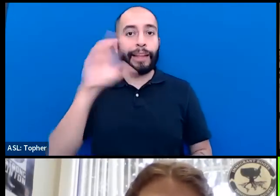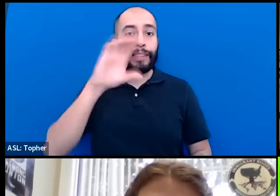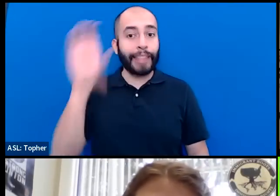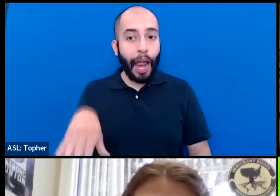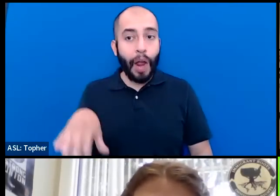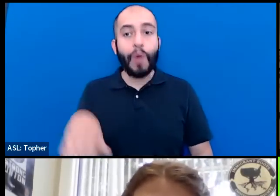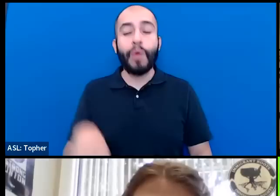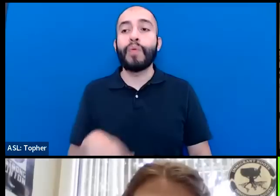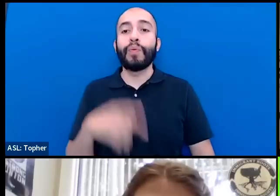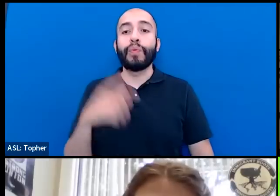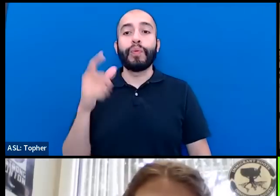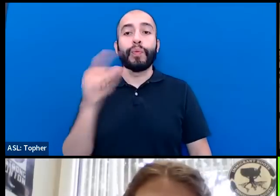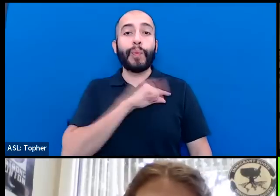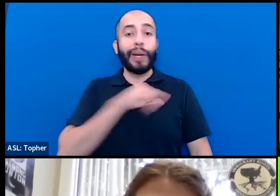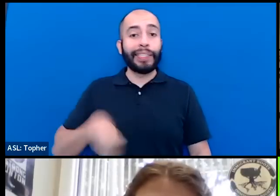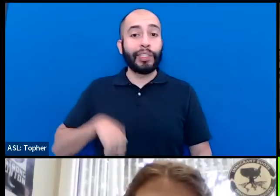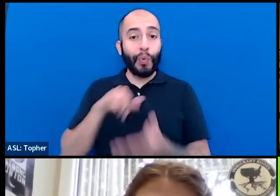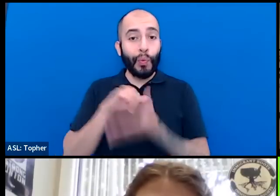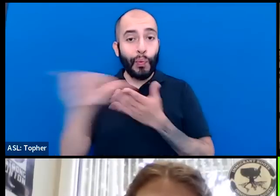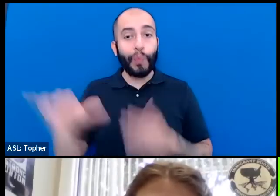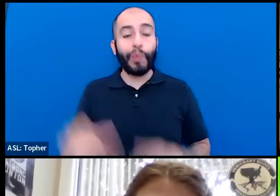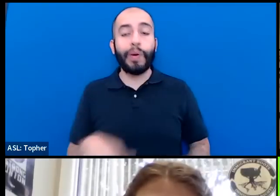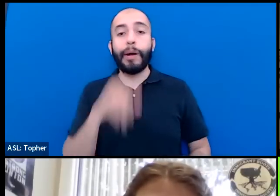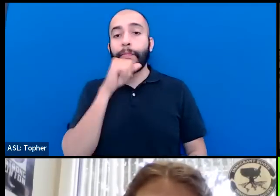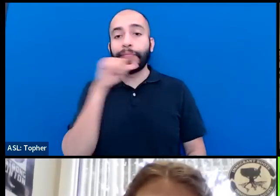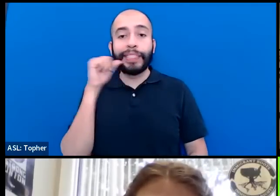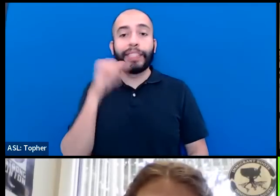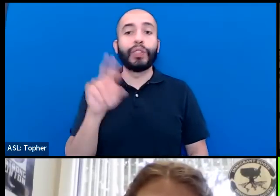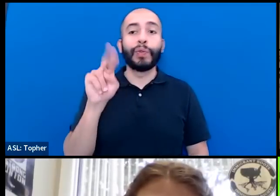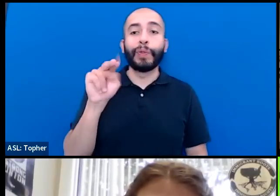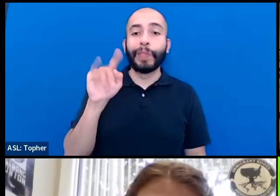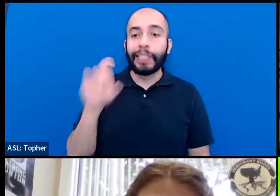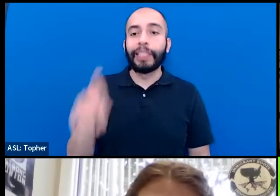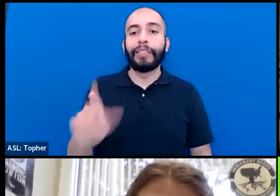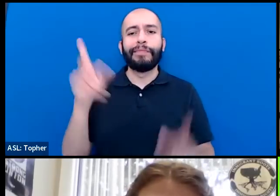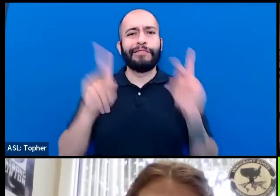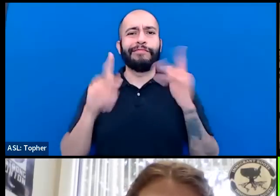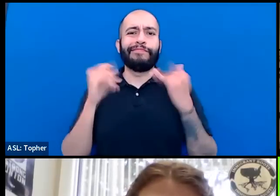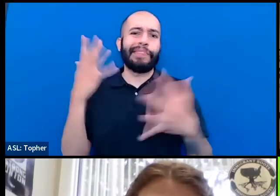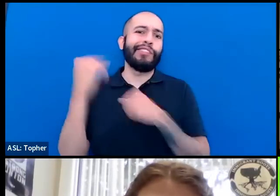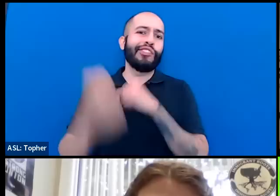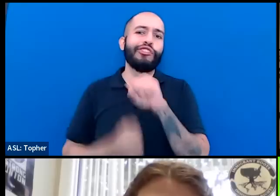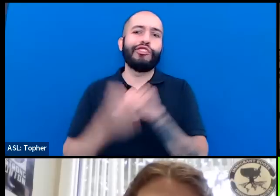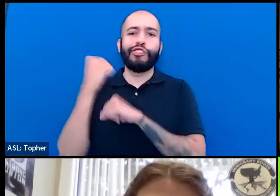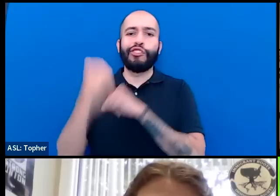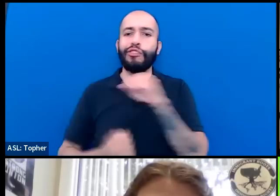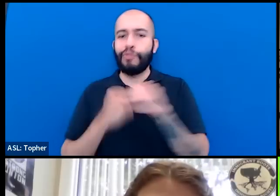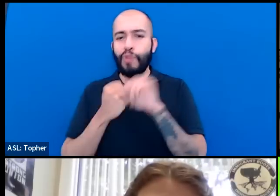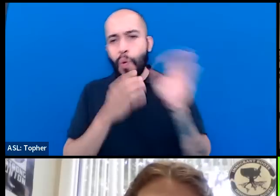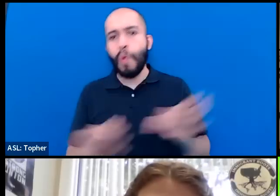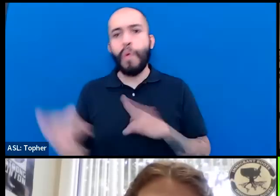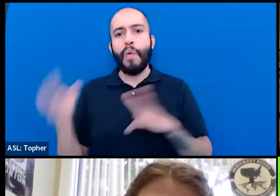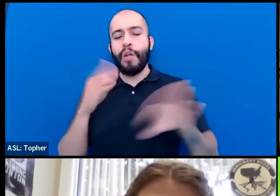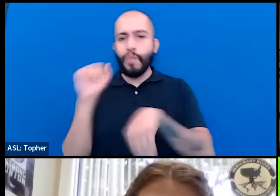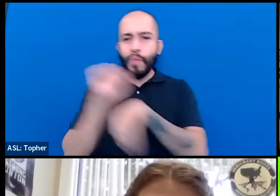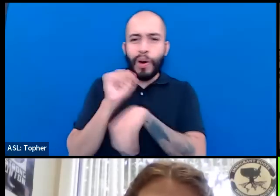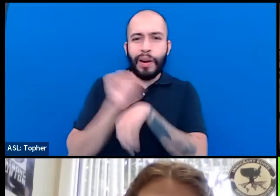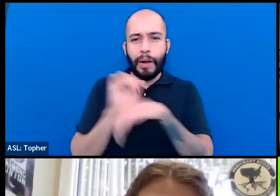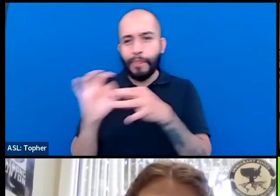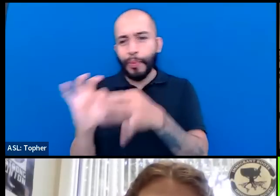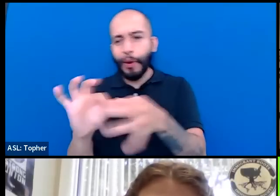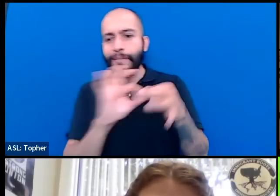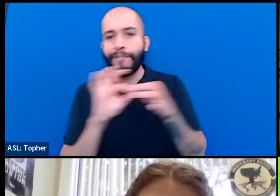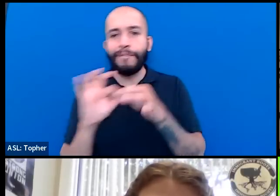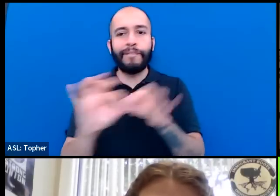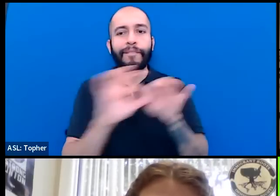already organizing a worker cooperative that is helping their culture and their facility for their own needs. That's why